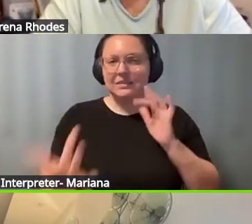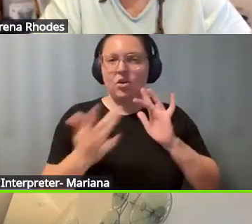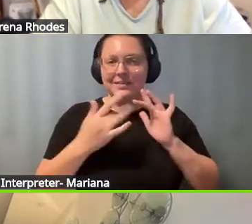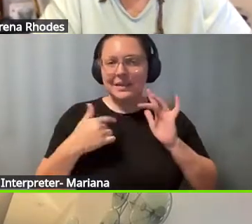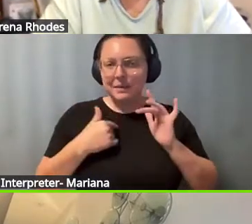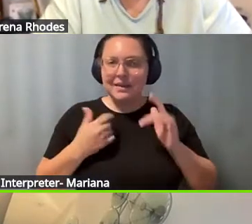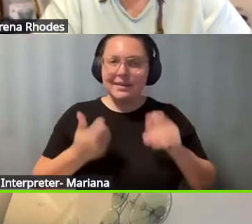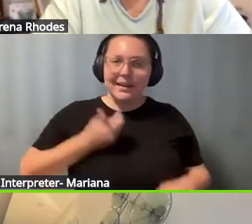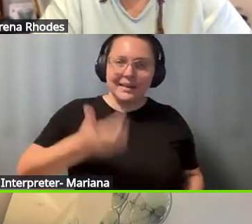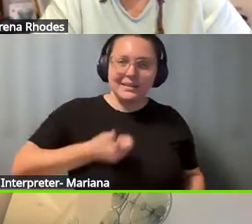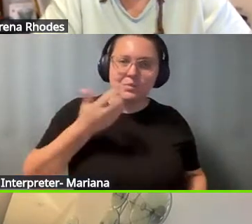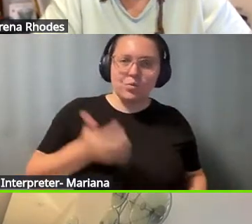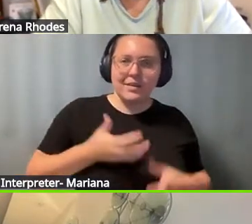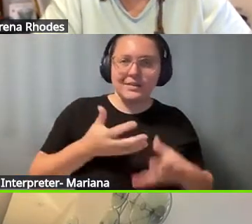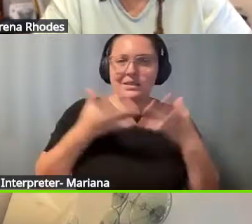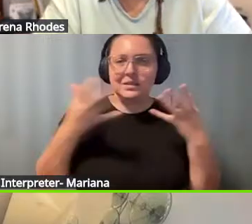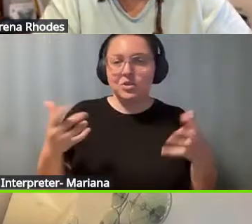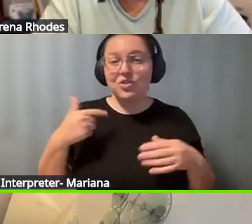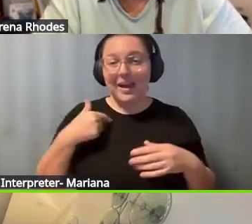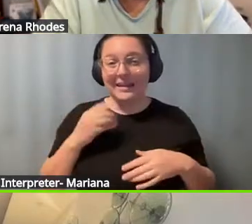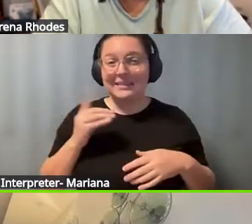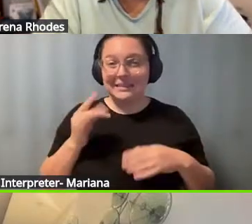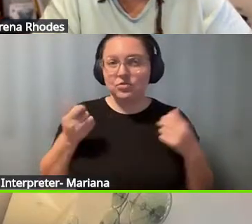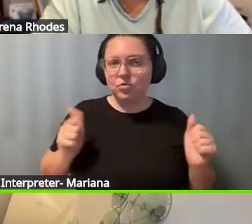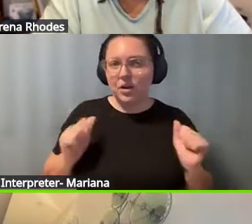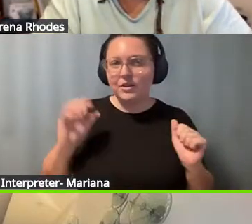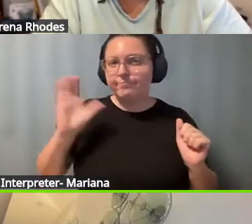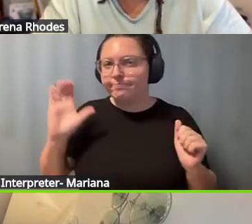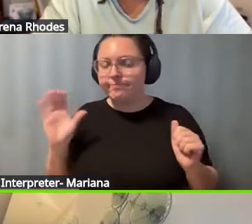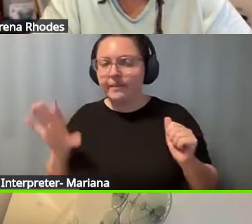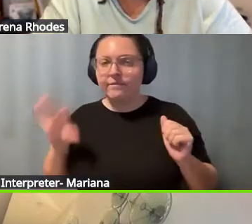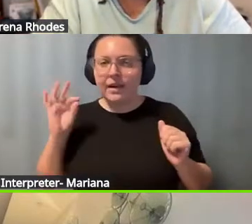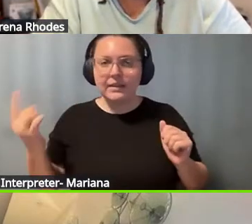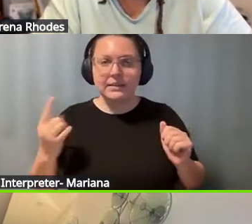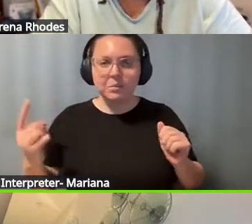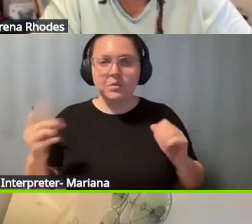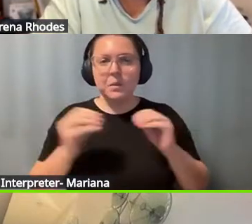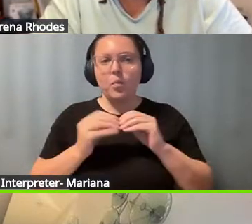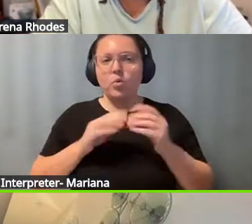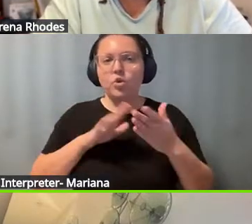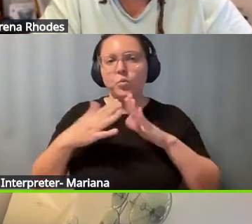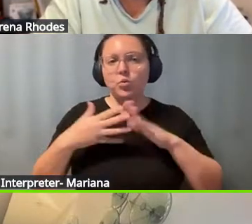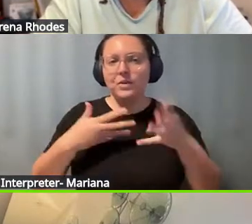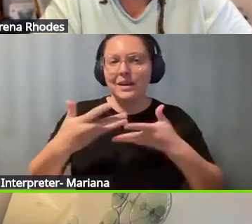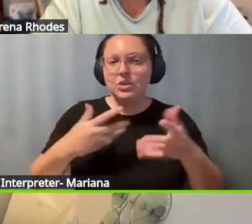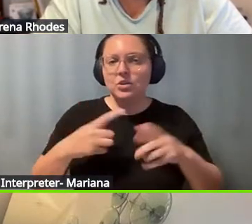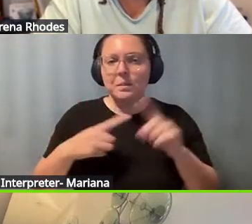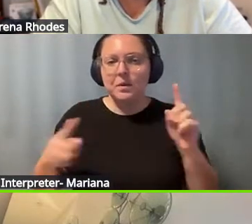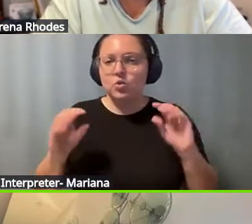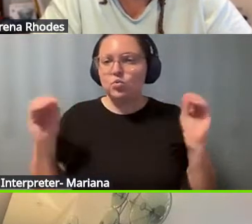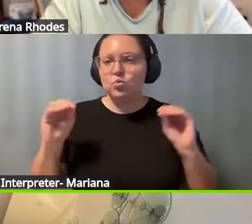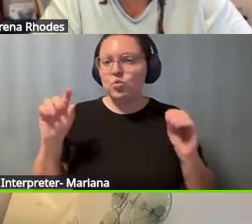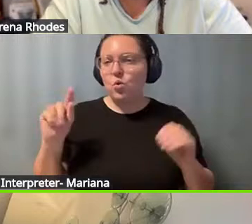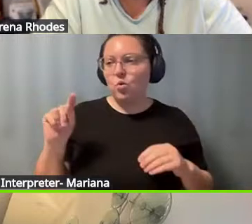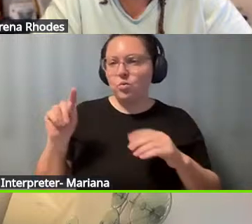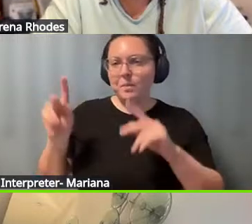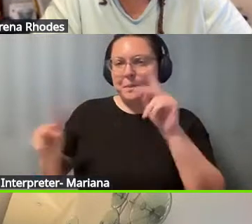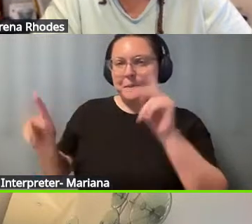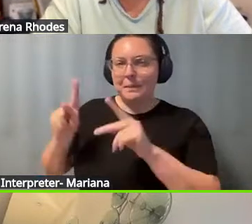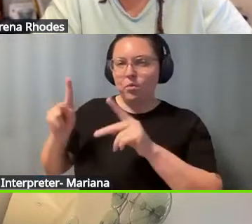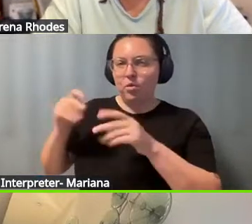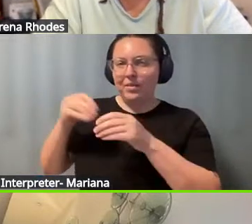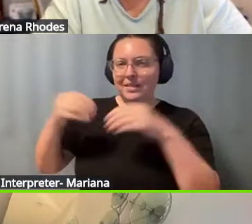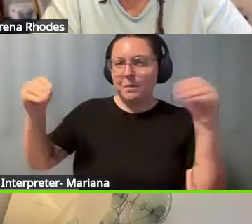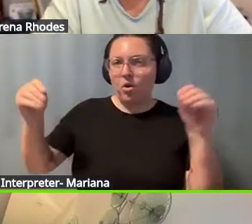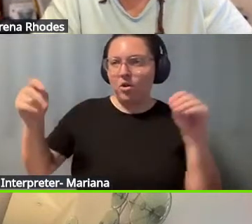did make every effort to find something that was more community engaging. There were just no tenants in the market that wanted the space that